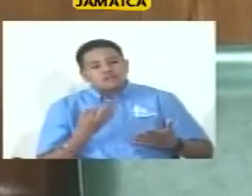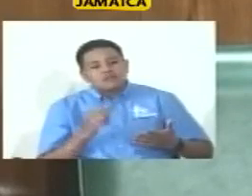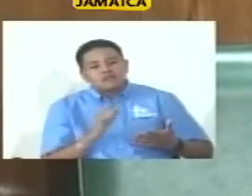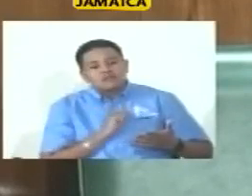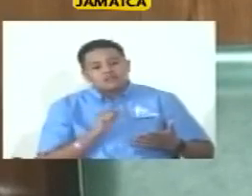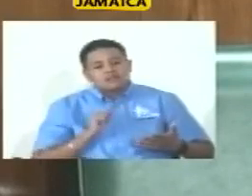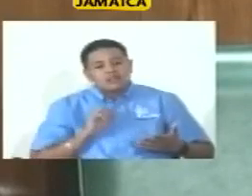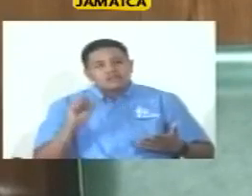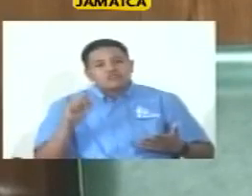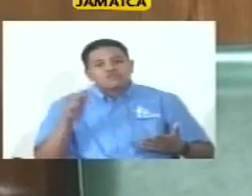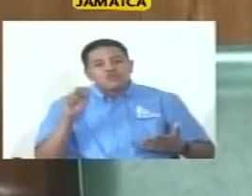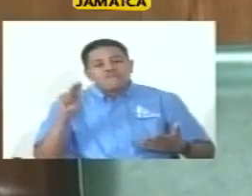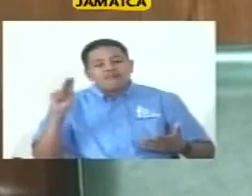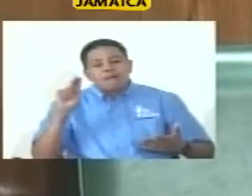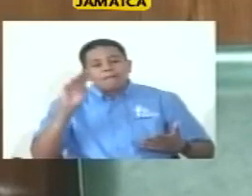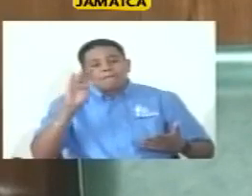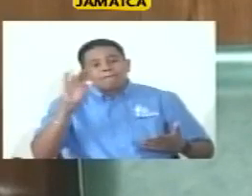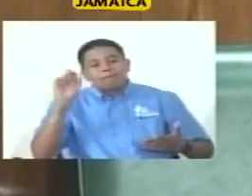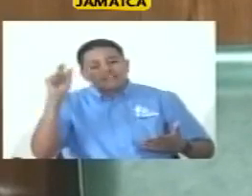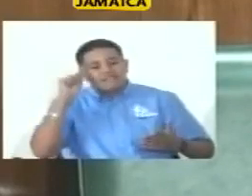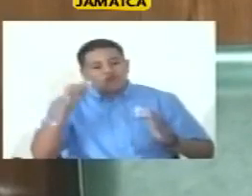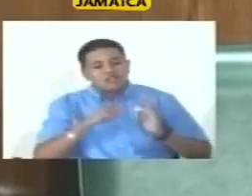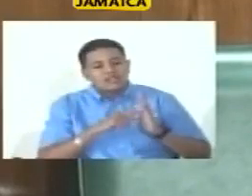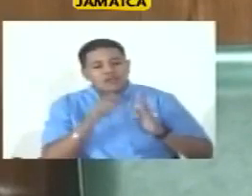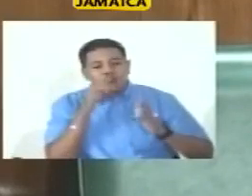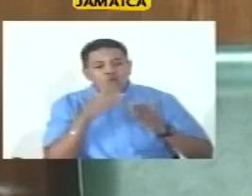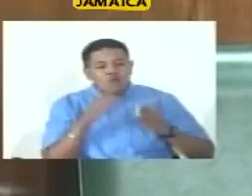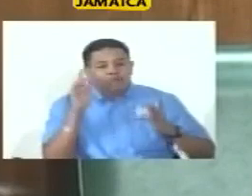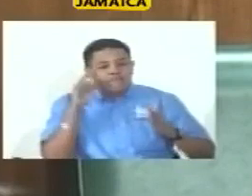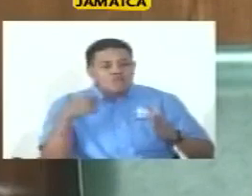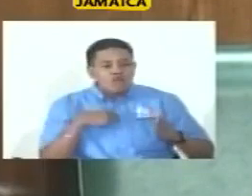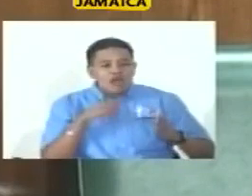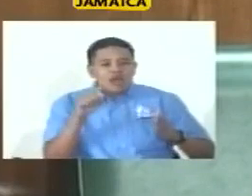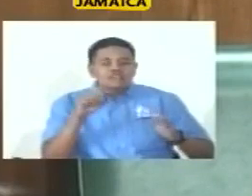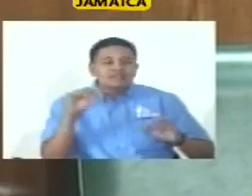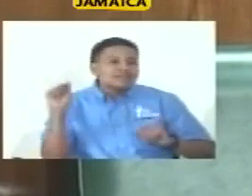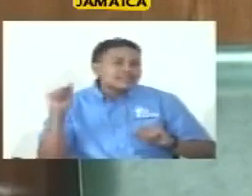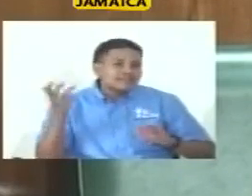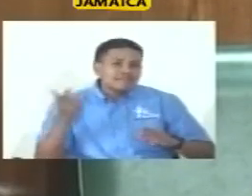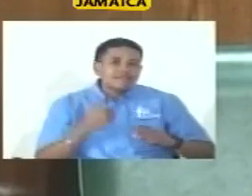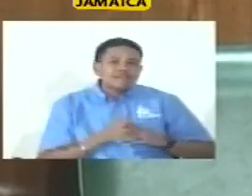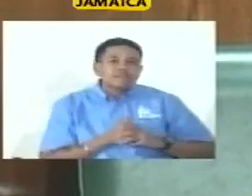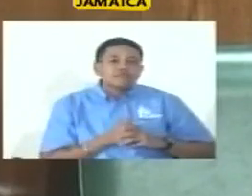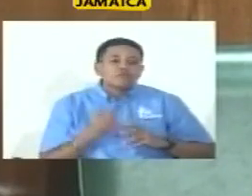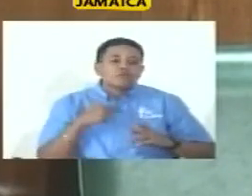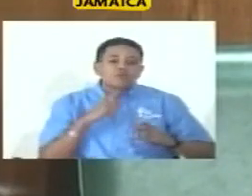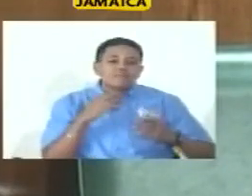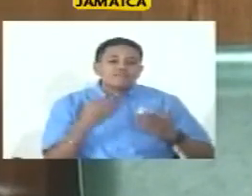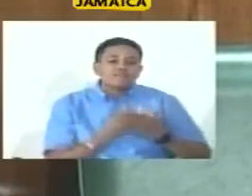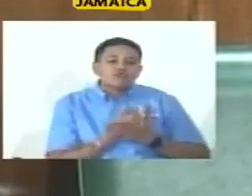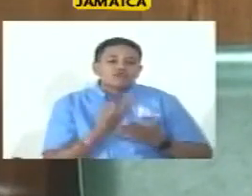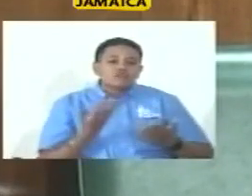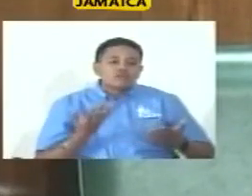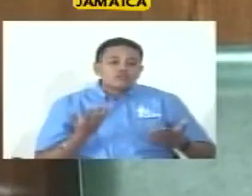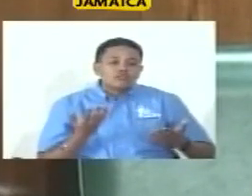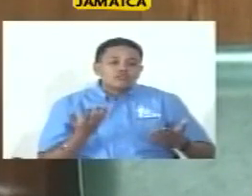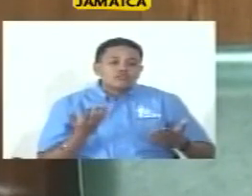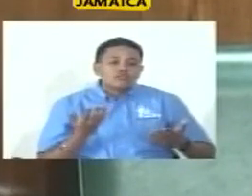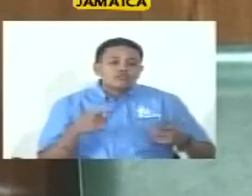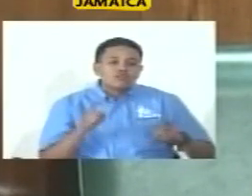Senator Sophia Fraser-Binns, for example, who opened for us had to leave. And when we're fresh, we go through